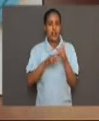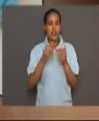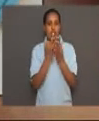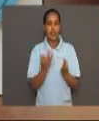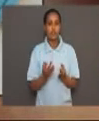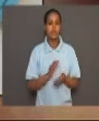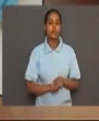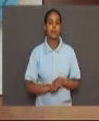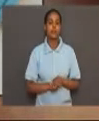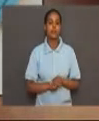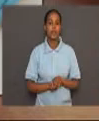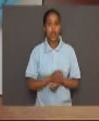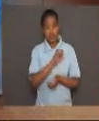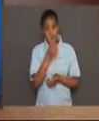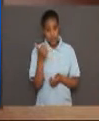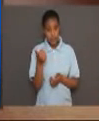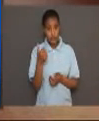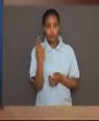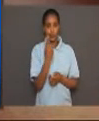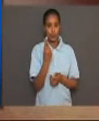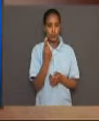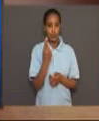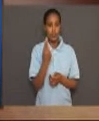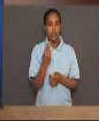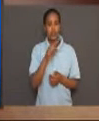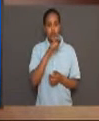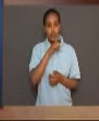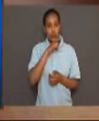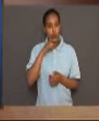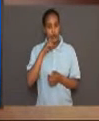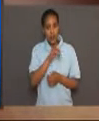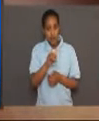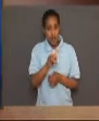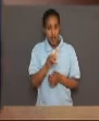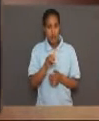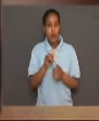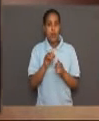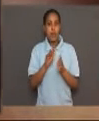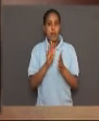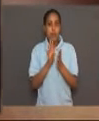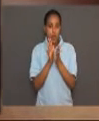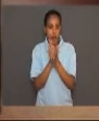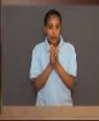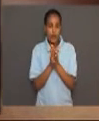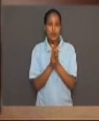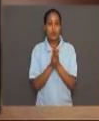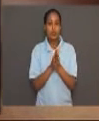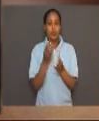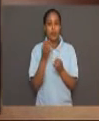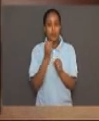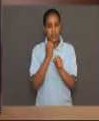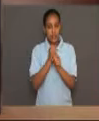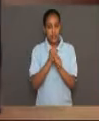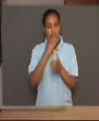forms. Others are used as solids, like the molding compound used to